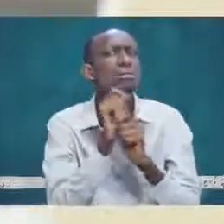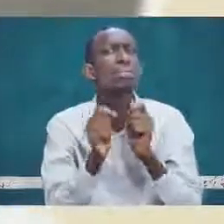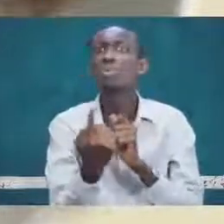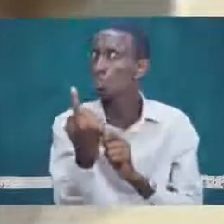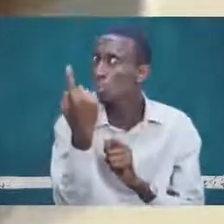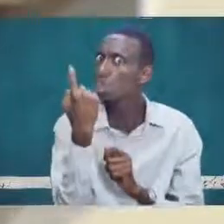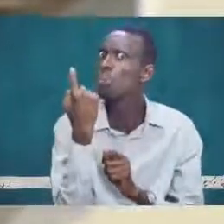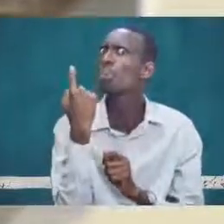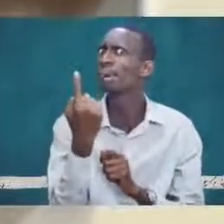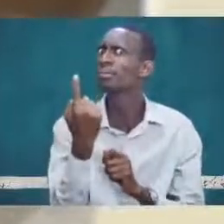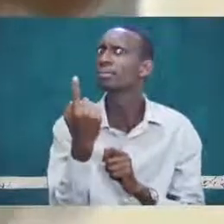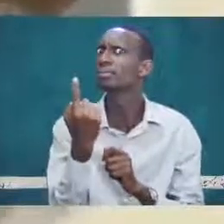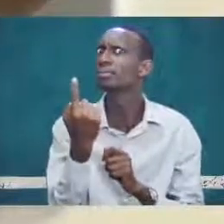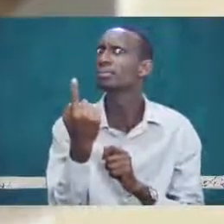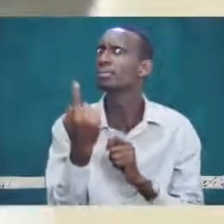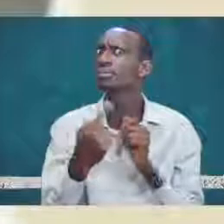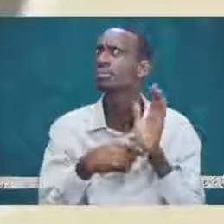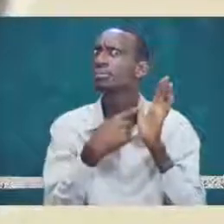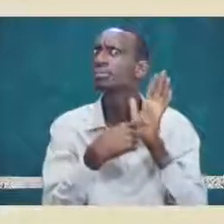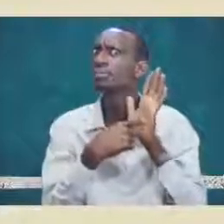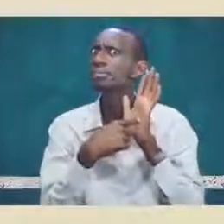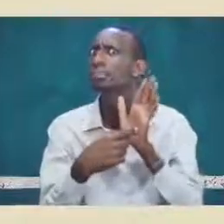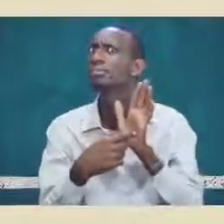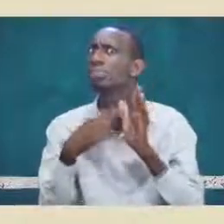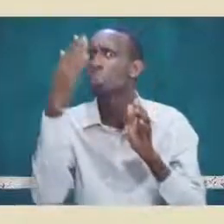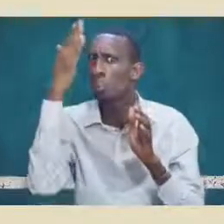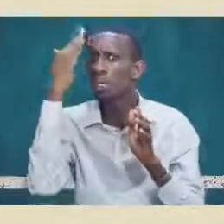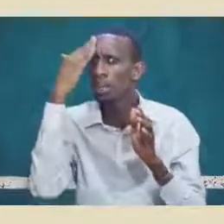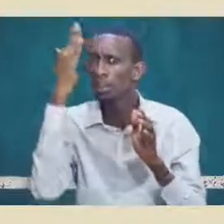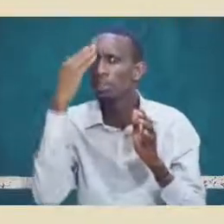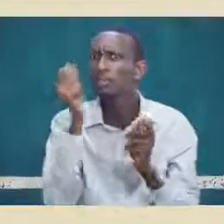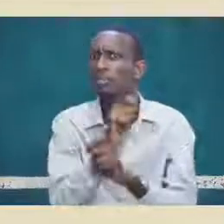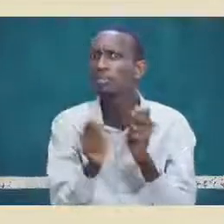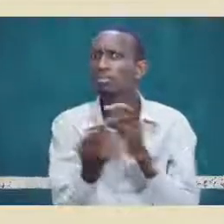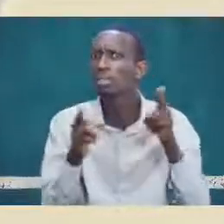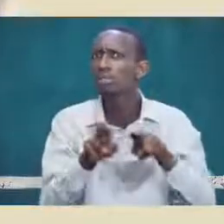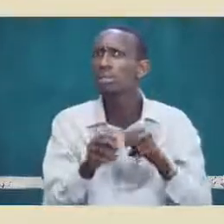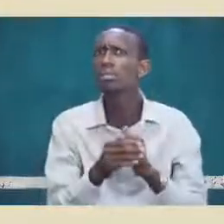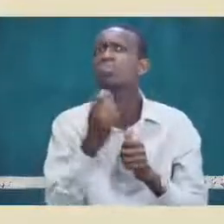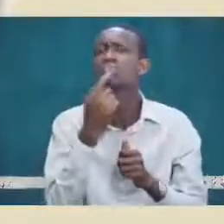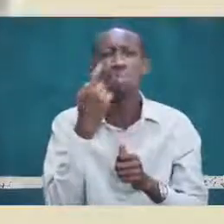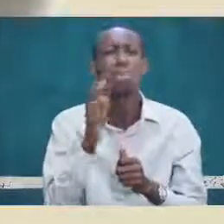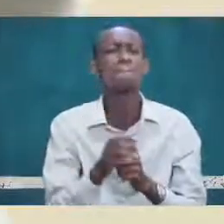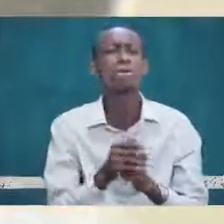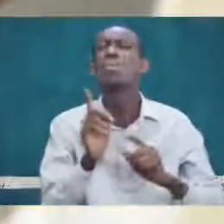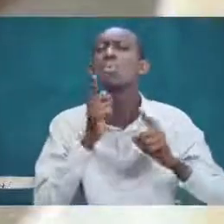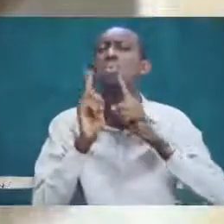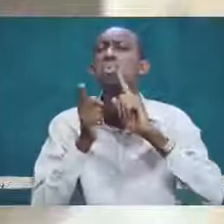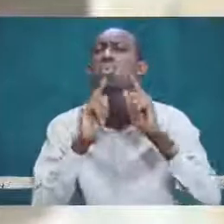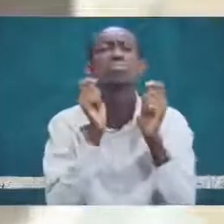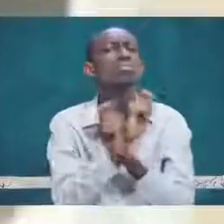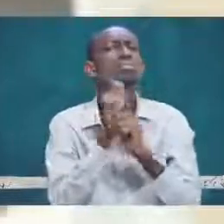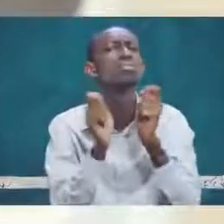that decomposition is taking place is the change of the color of the substance. That is one characteristic that you can